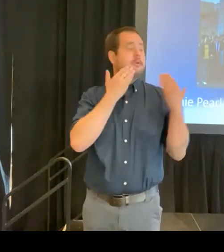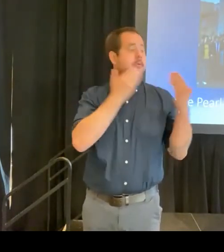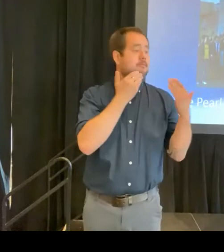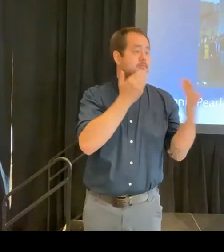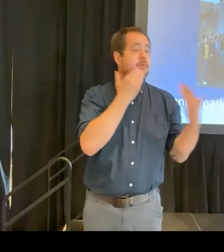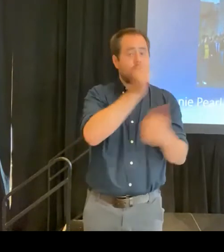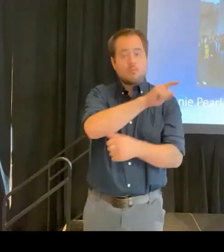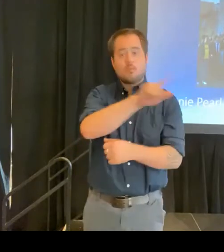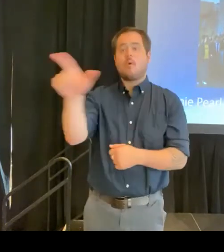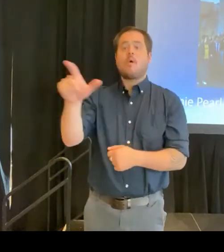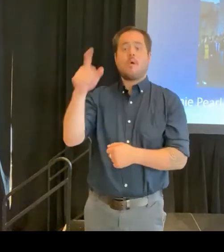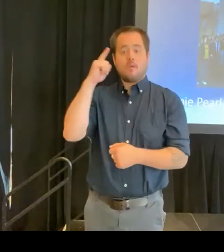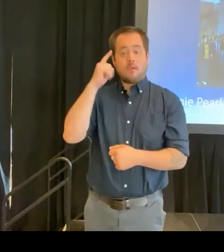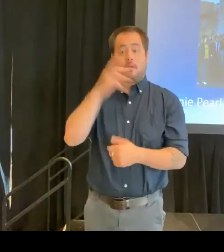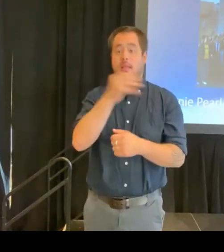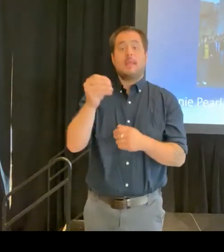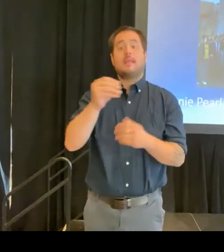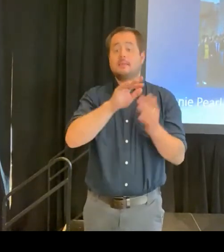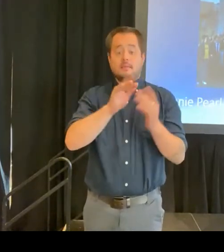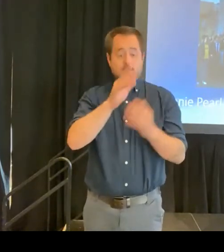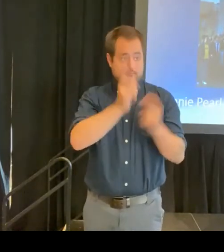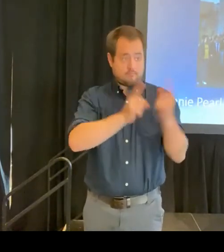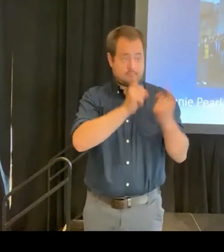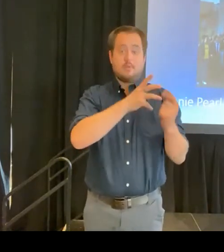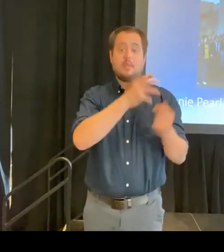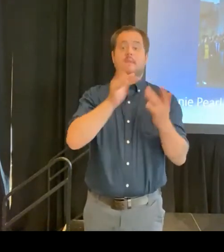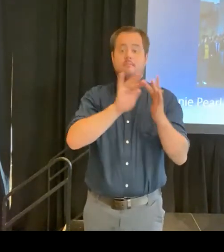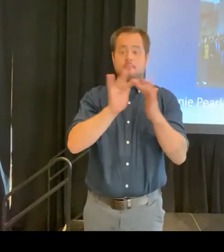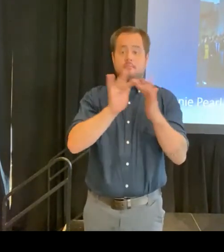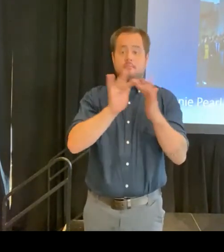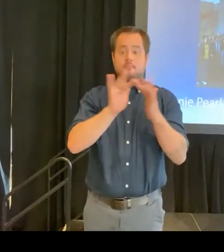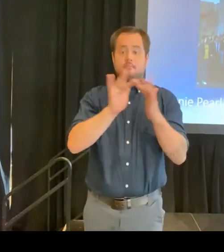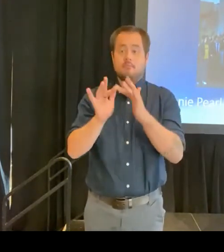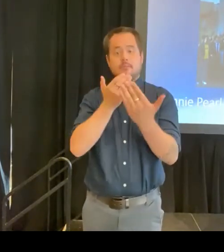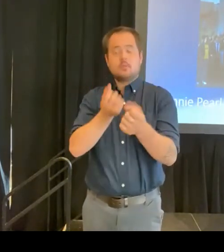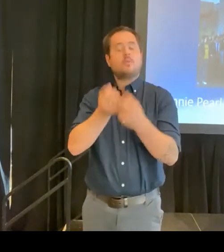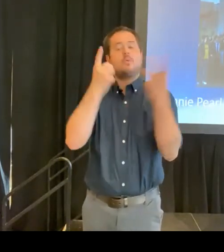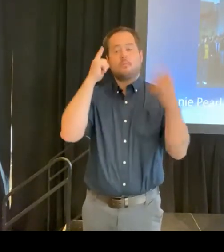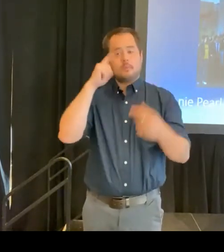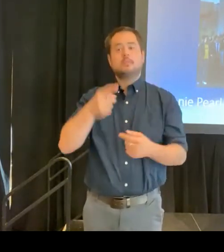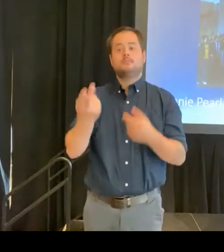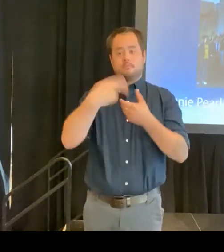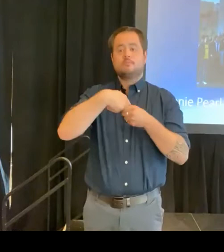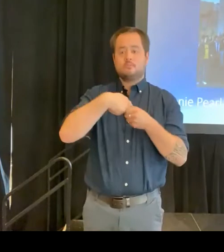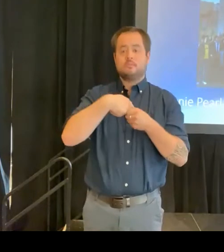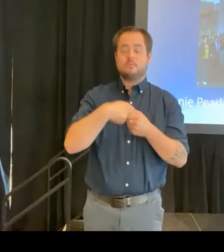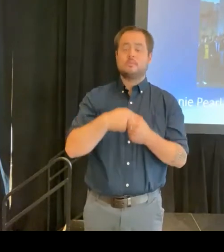this evening, as well as those of you who have joined us virtually.